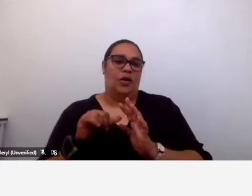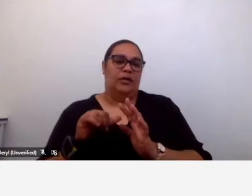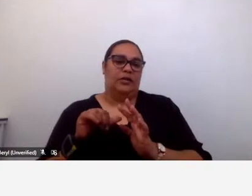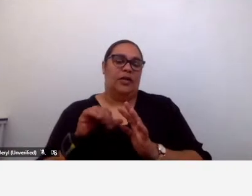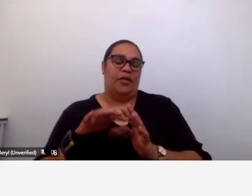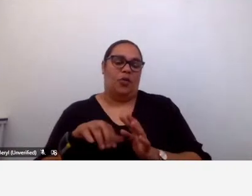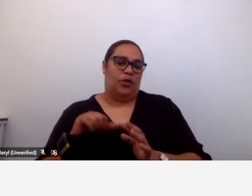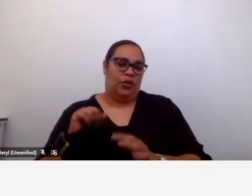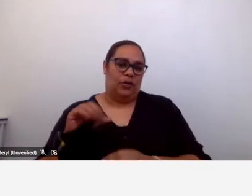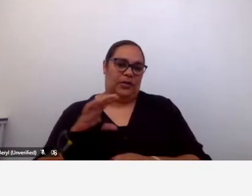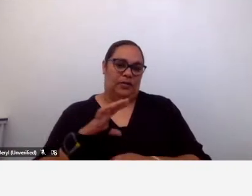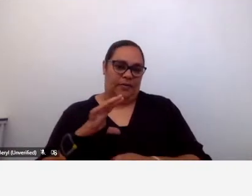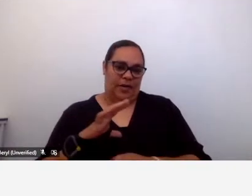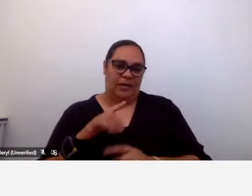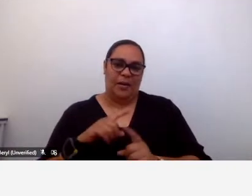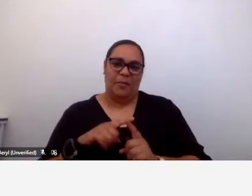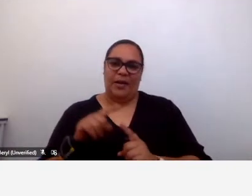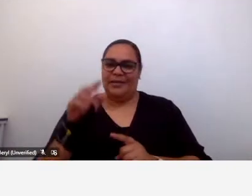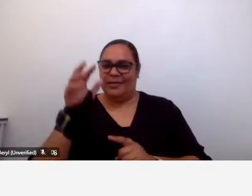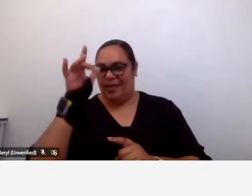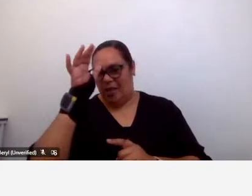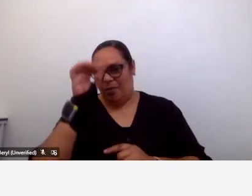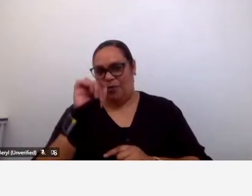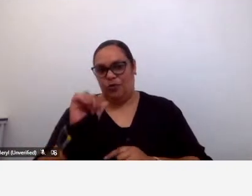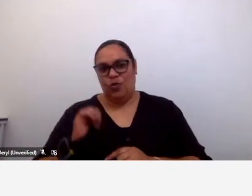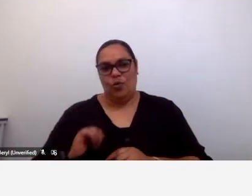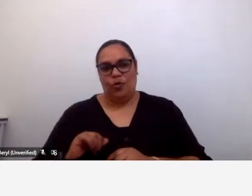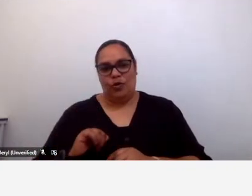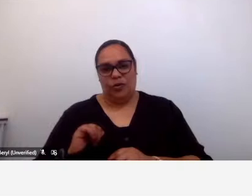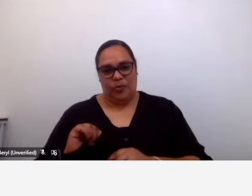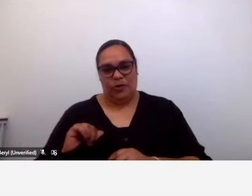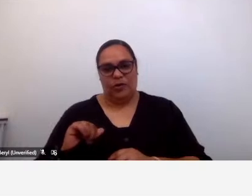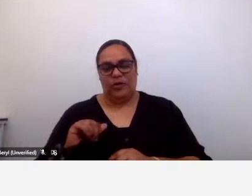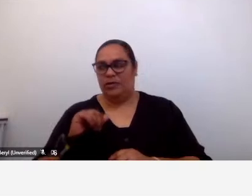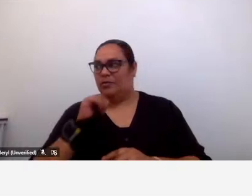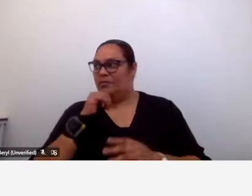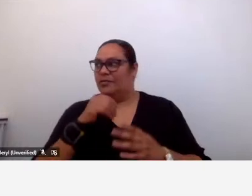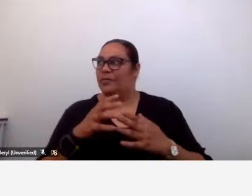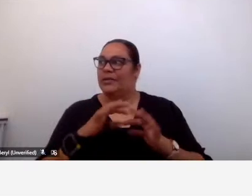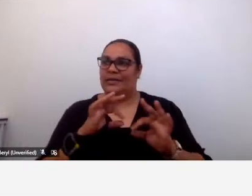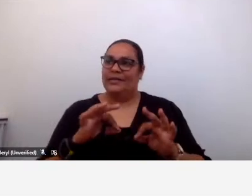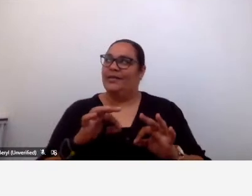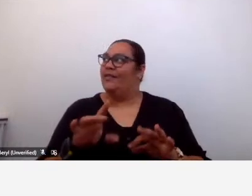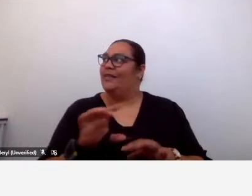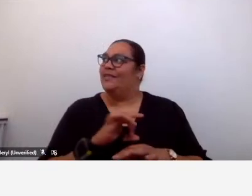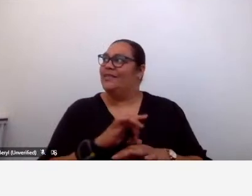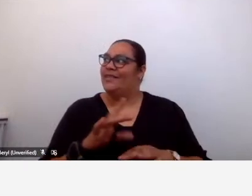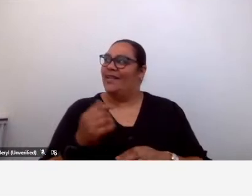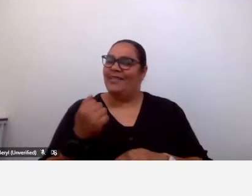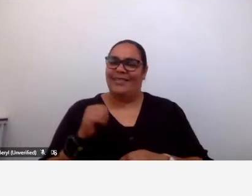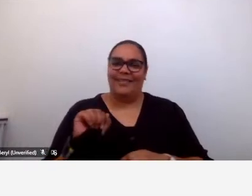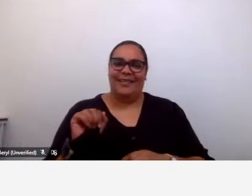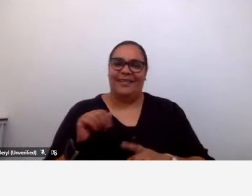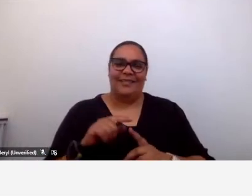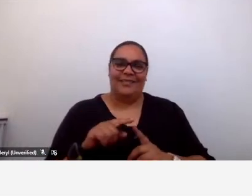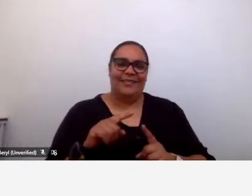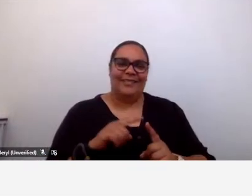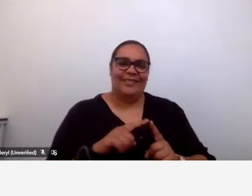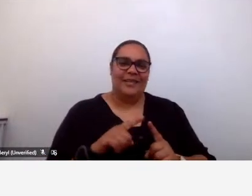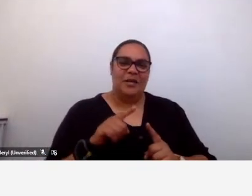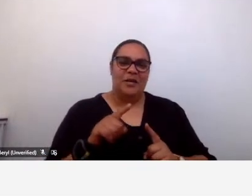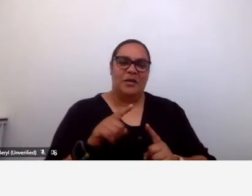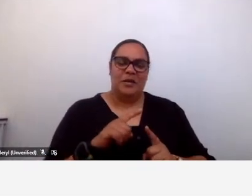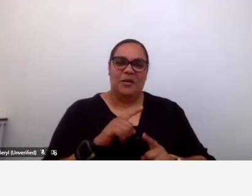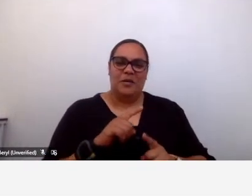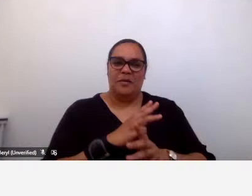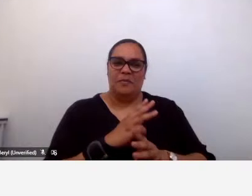That's fine. The Stellenbosch municipality, irrespective of that, still denied using and then the parents